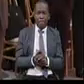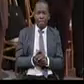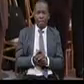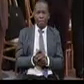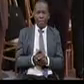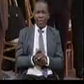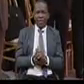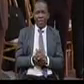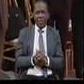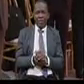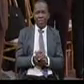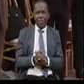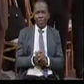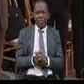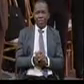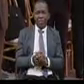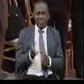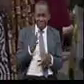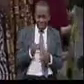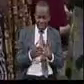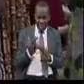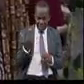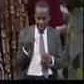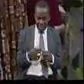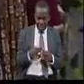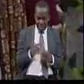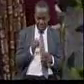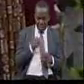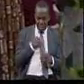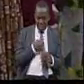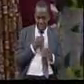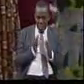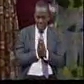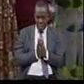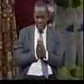In Jesus' name we pray.